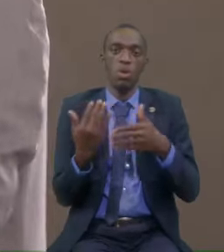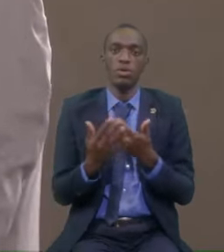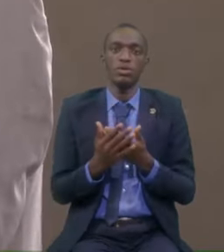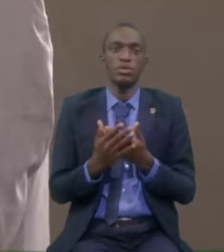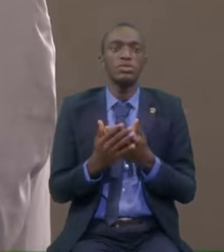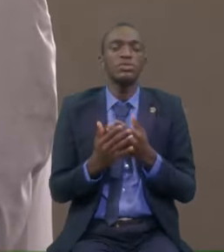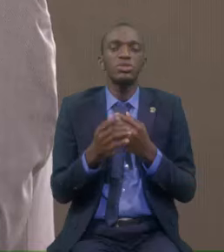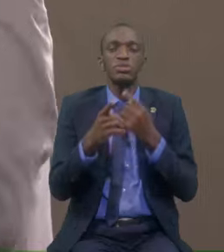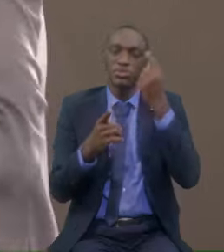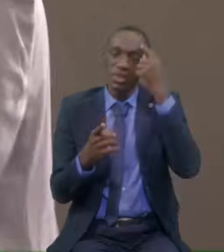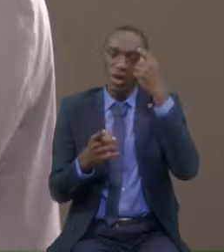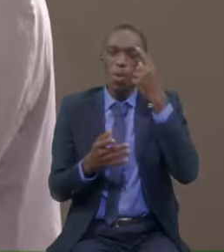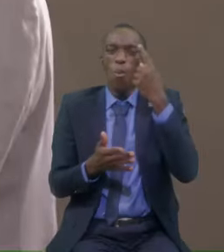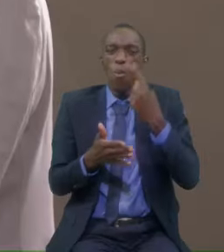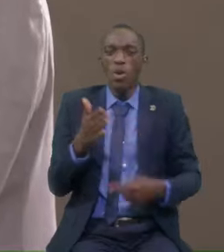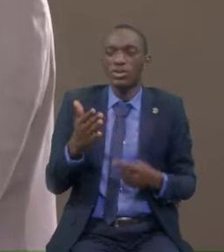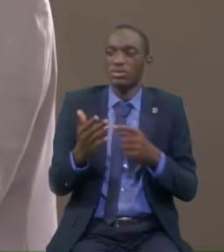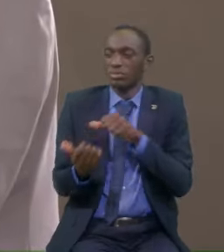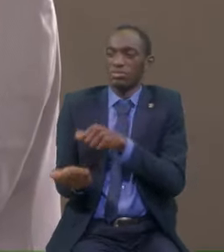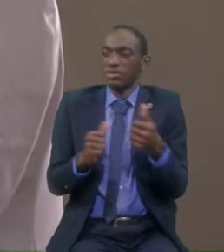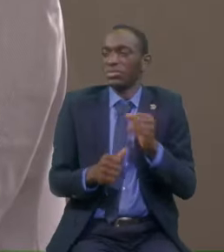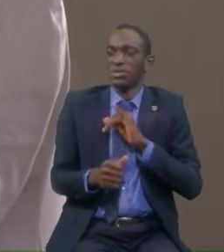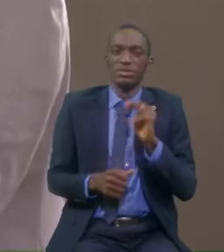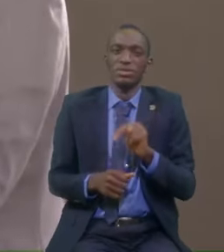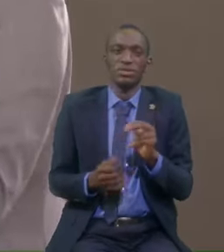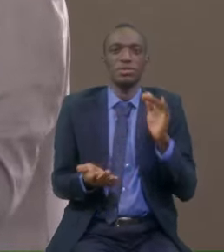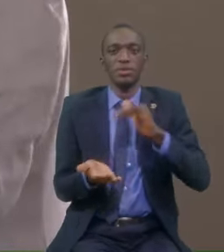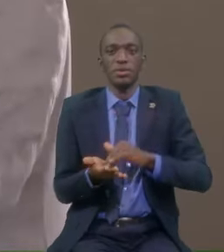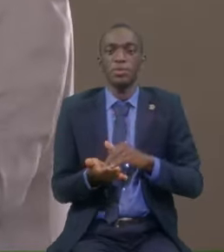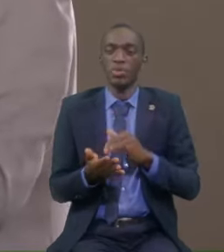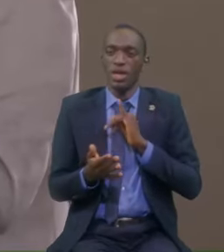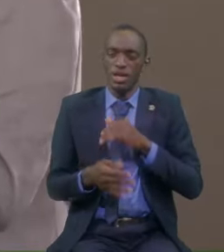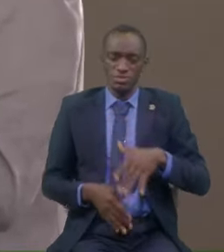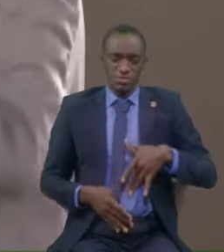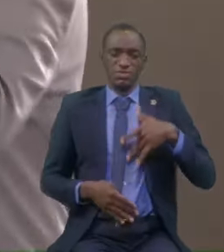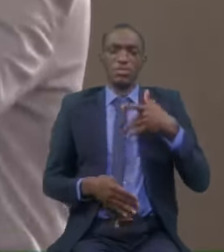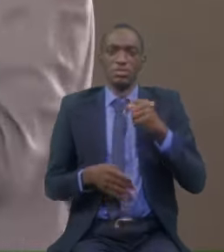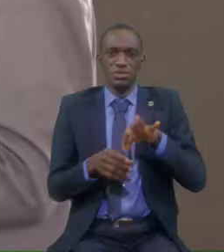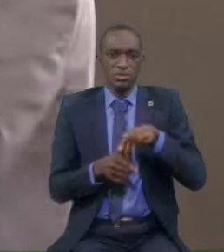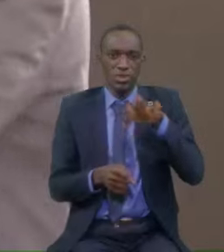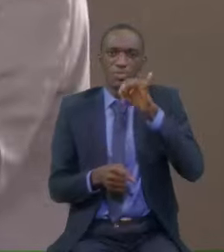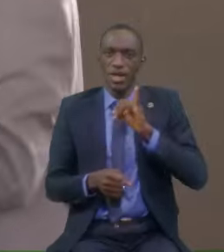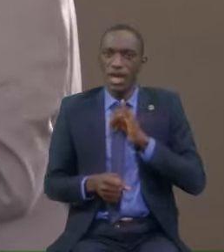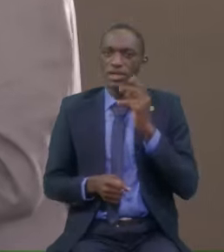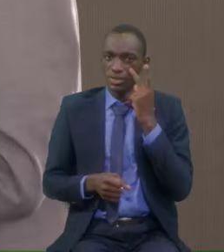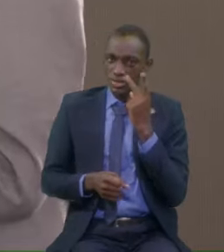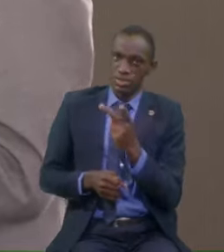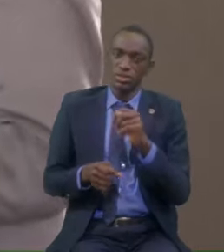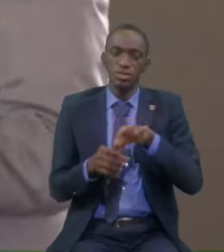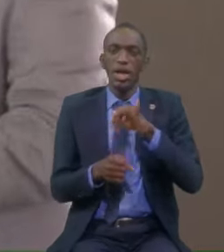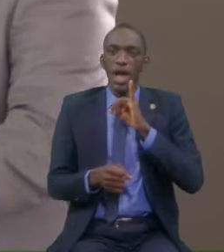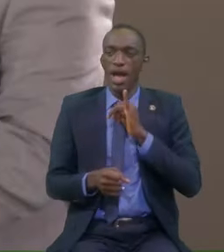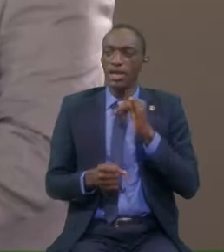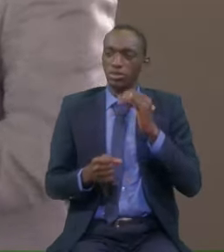baptism am I waiting for? I sense the Spirit. I see the Spirit. I know the Spirit is with